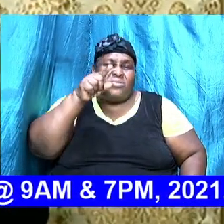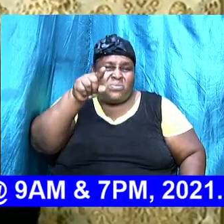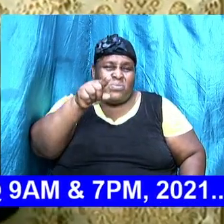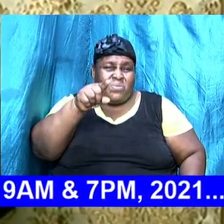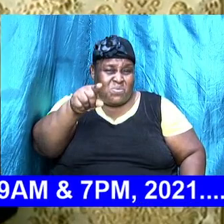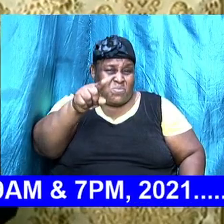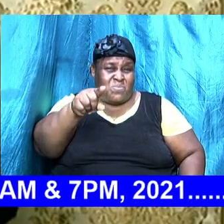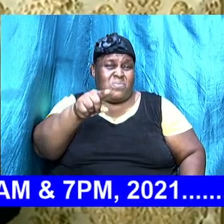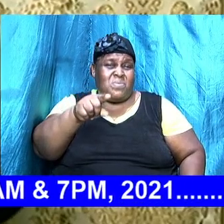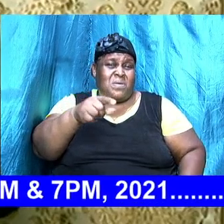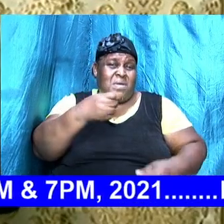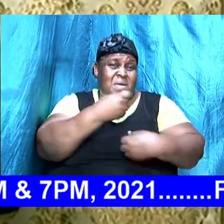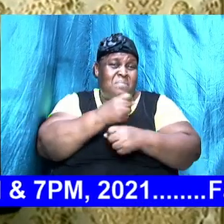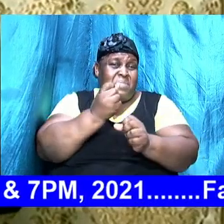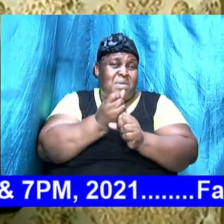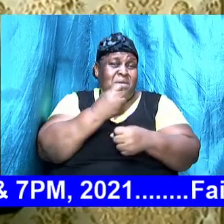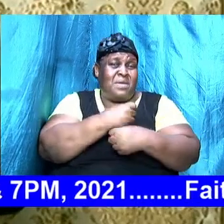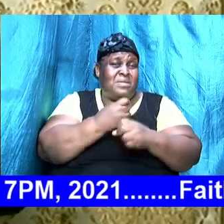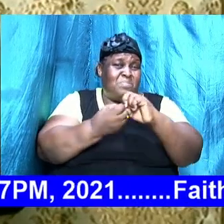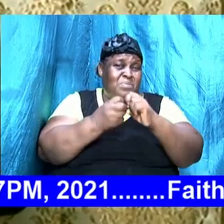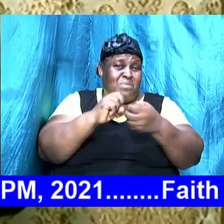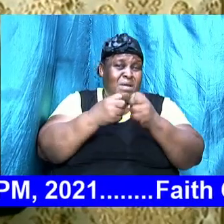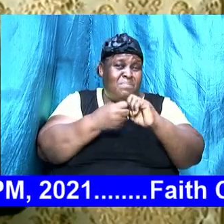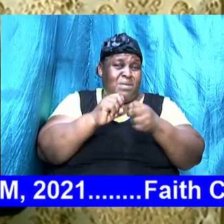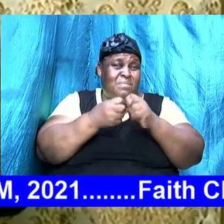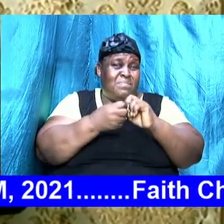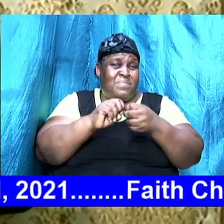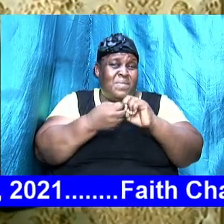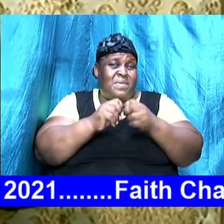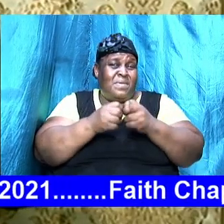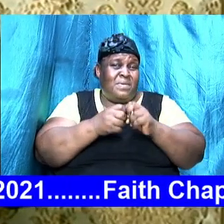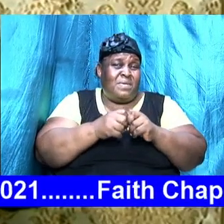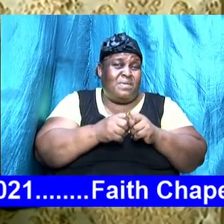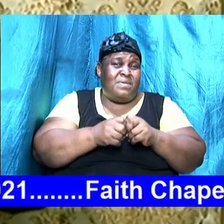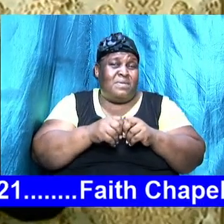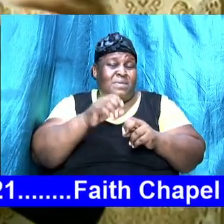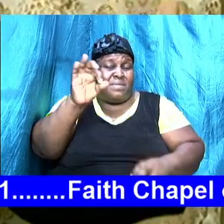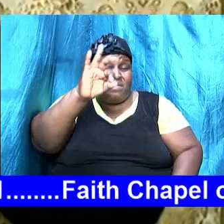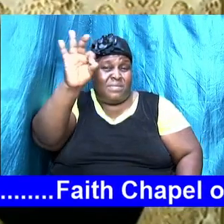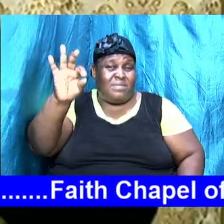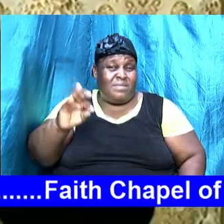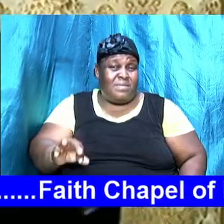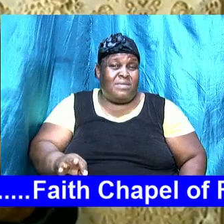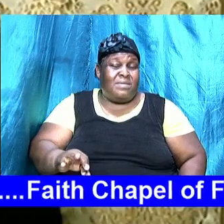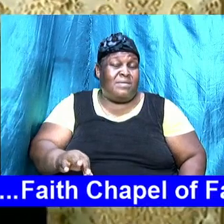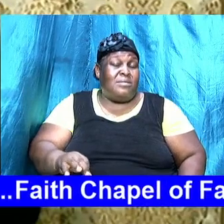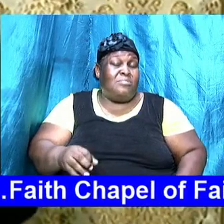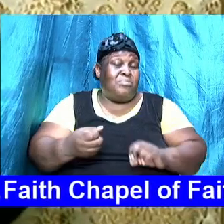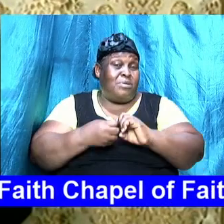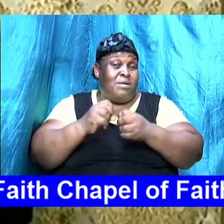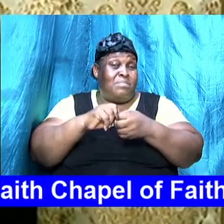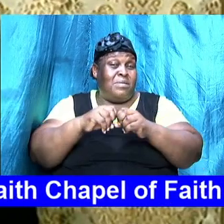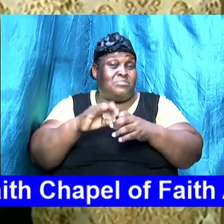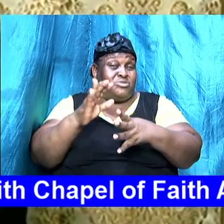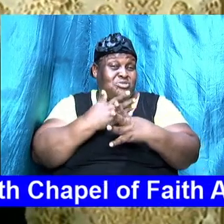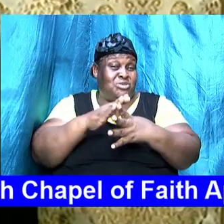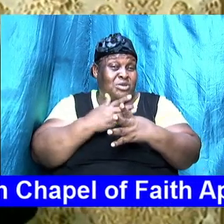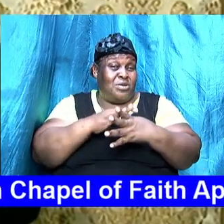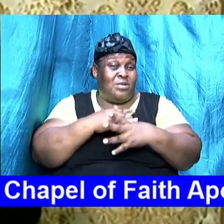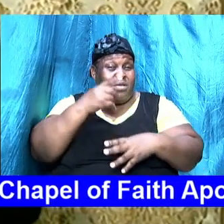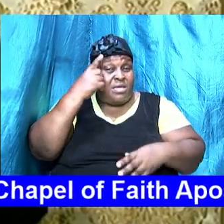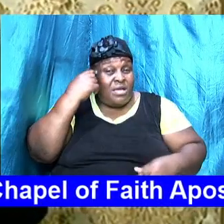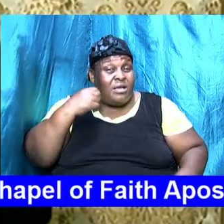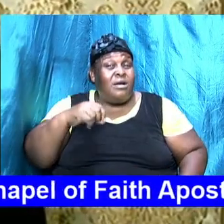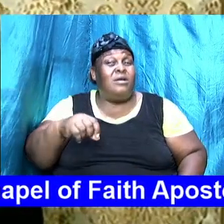problem, because as I said before, 90% of the time it is shared, but you,